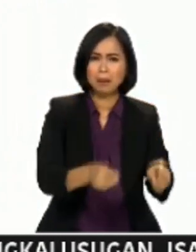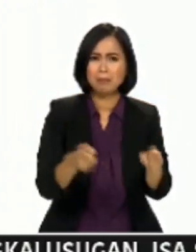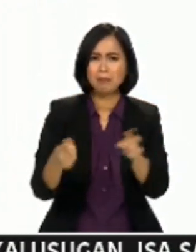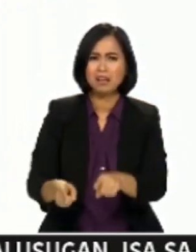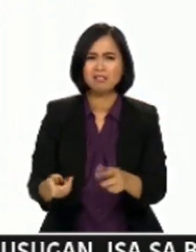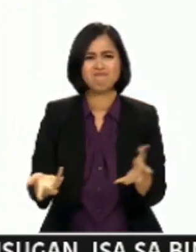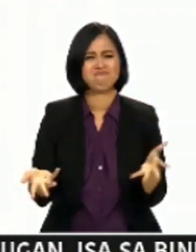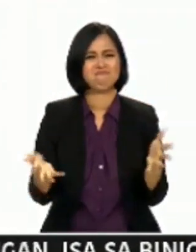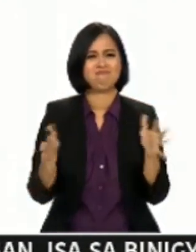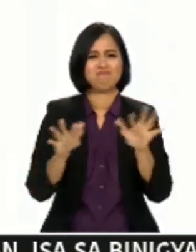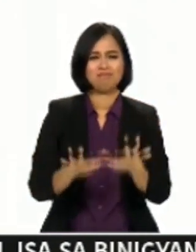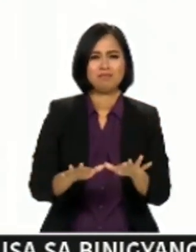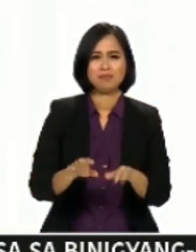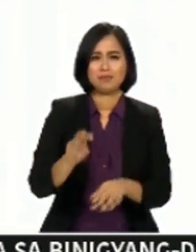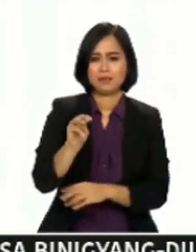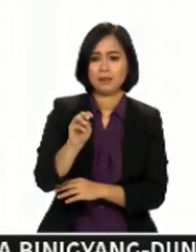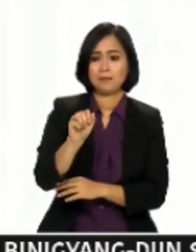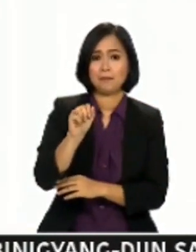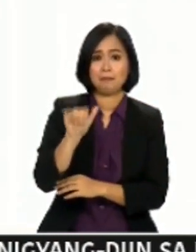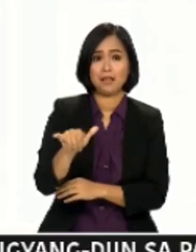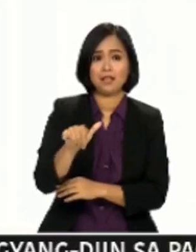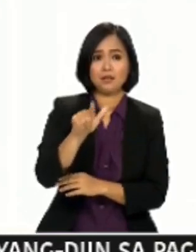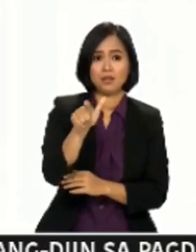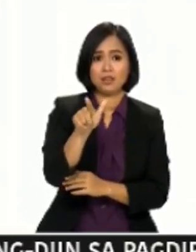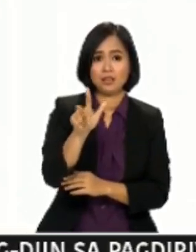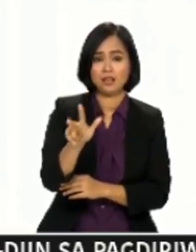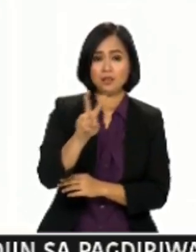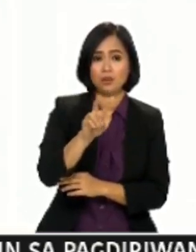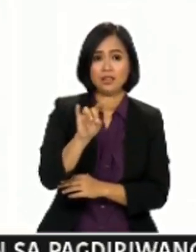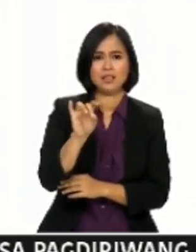On May 23, 2017,